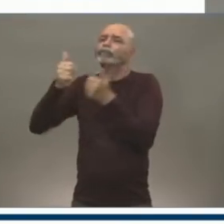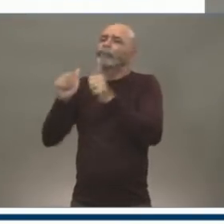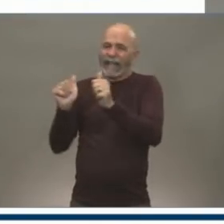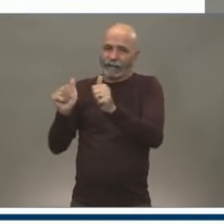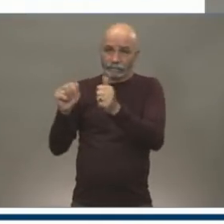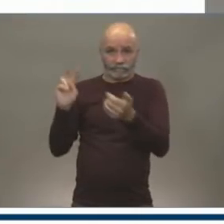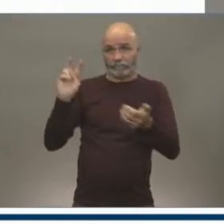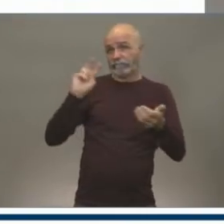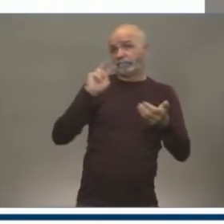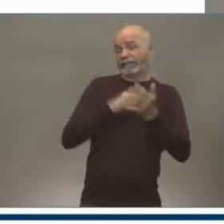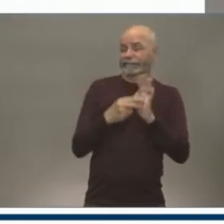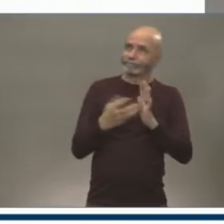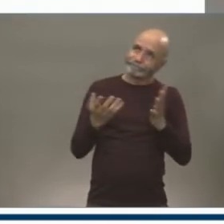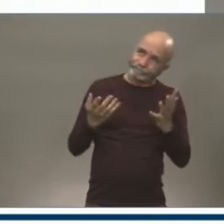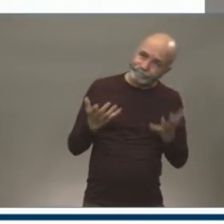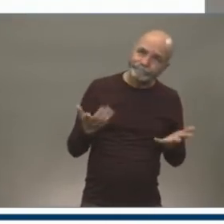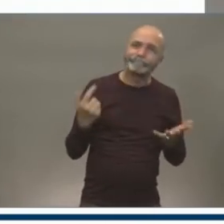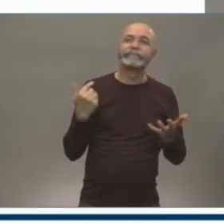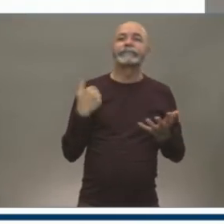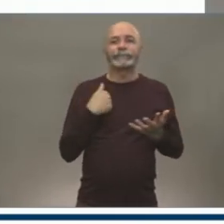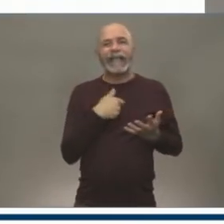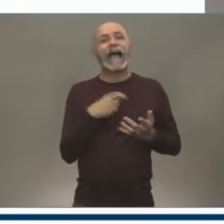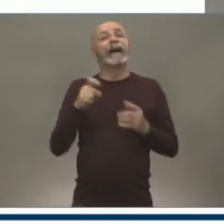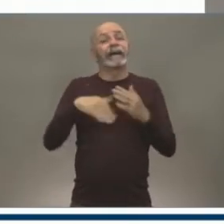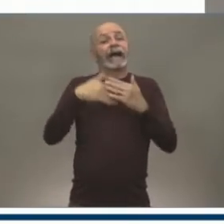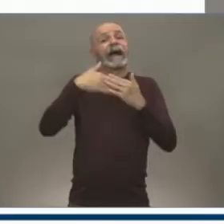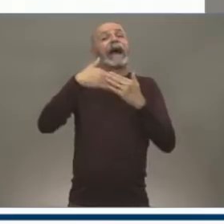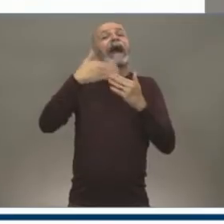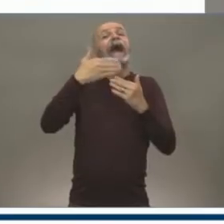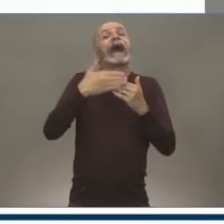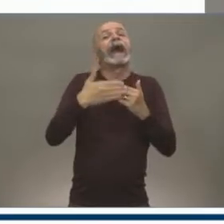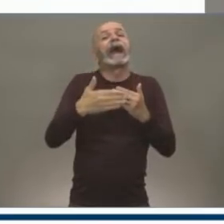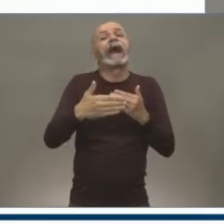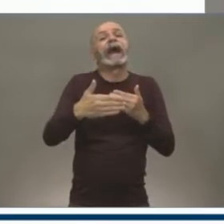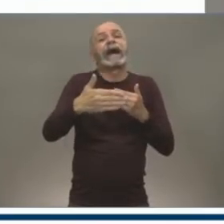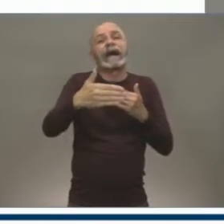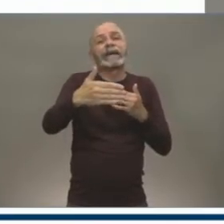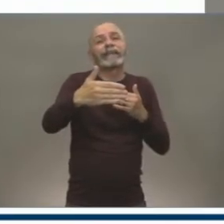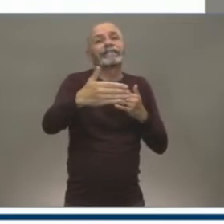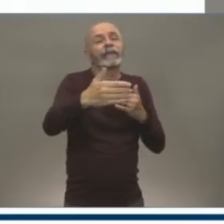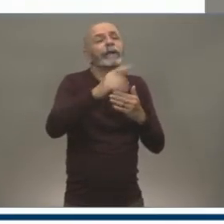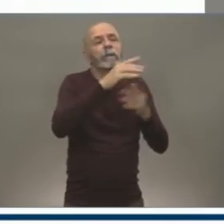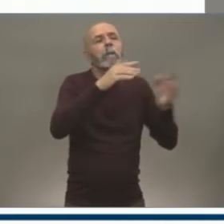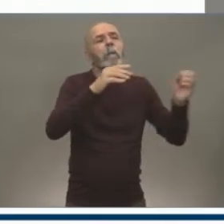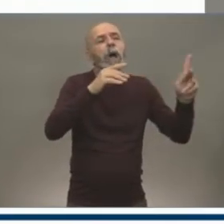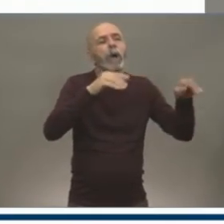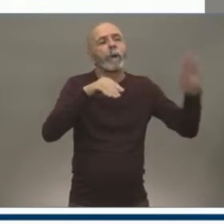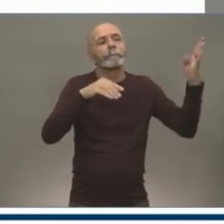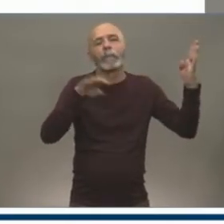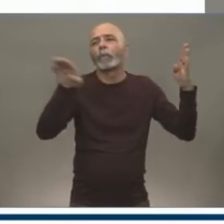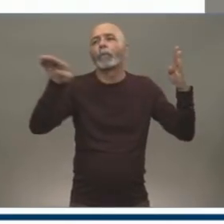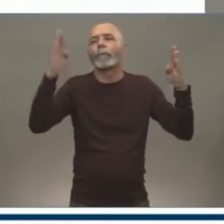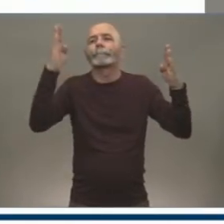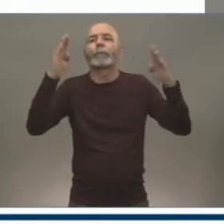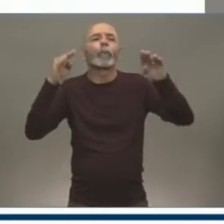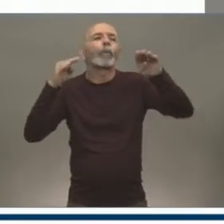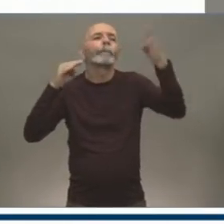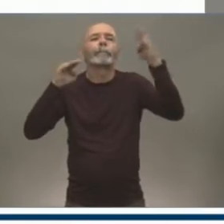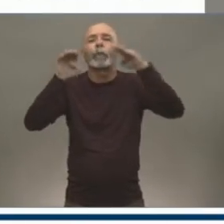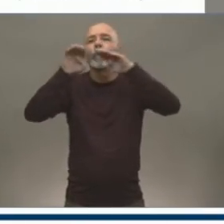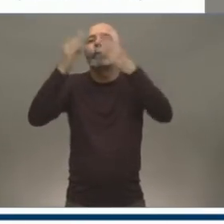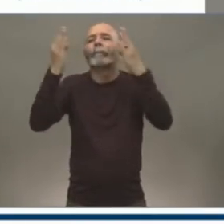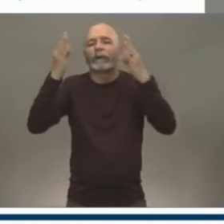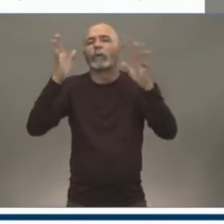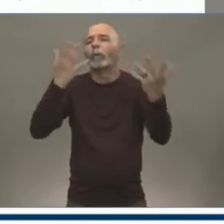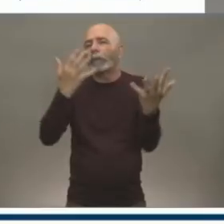to start to slowly reopen. But it's the restrictions wouldn't work on their own. The testing wouldn't